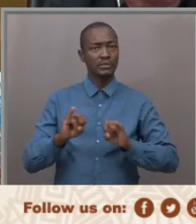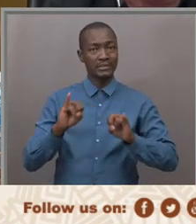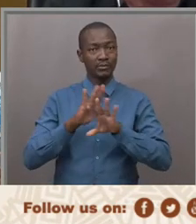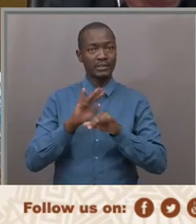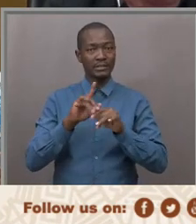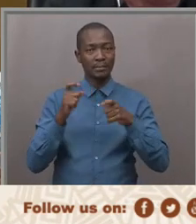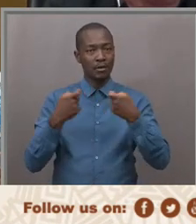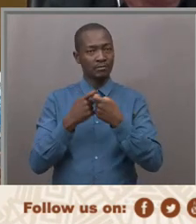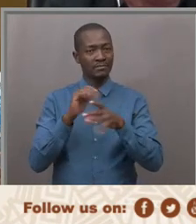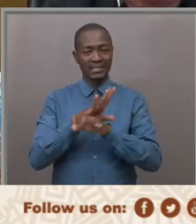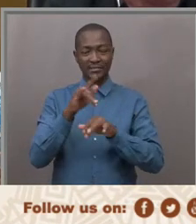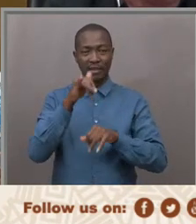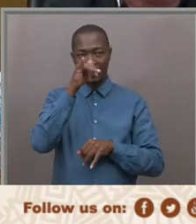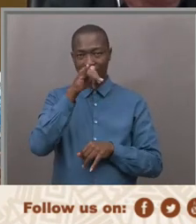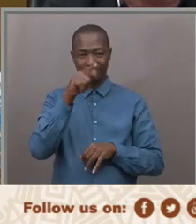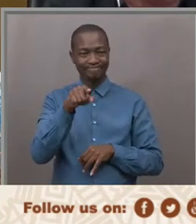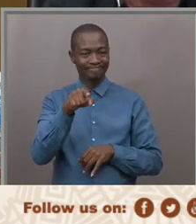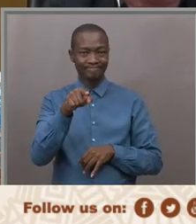against gender-based violence.